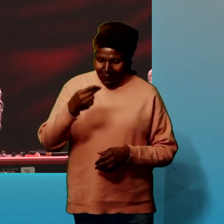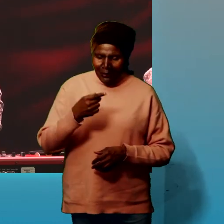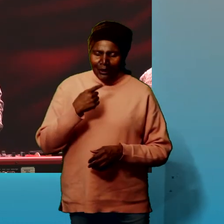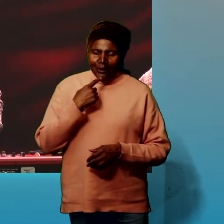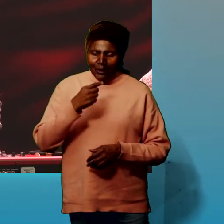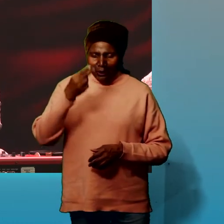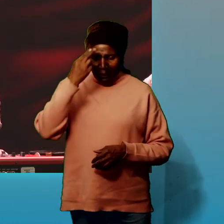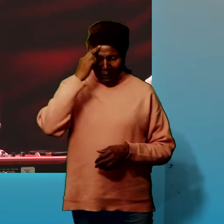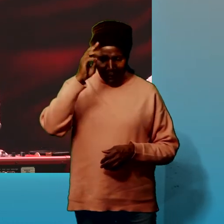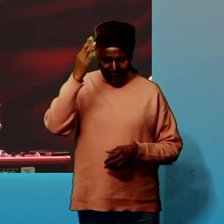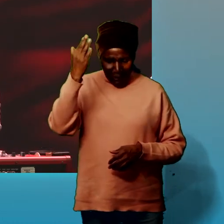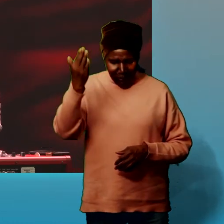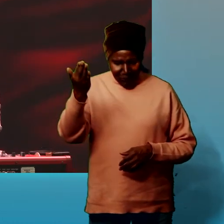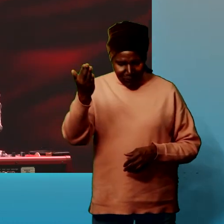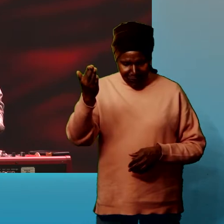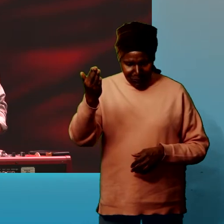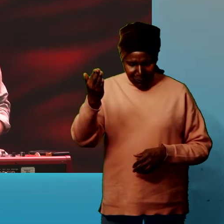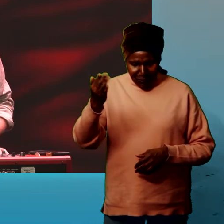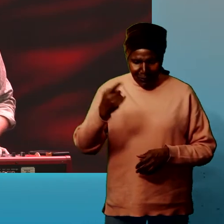Call the name.